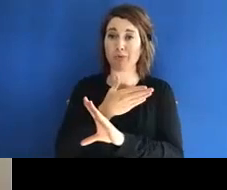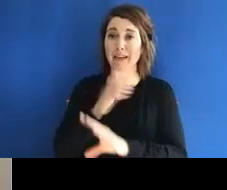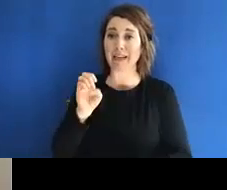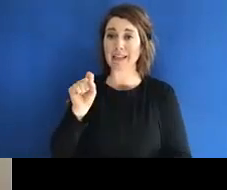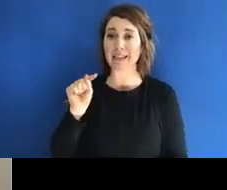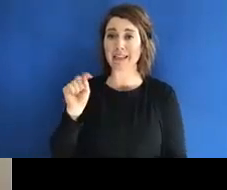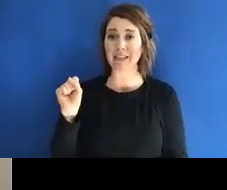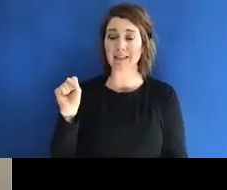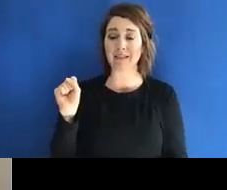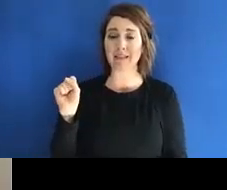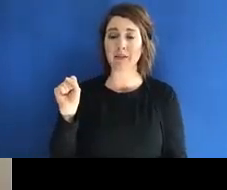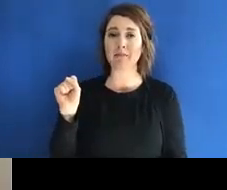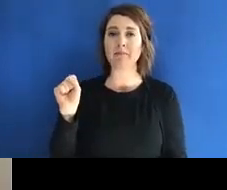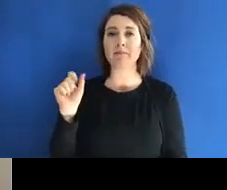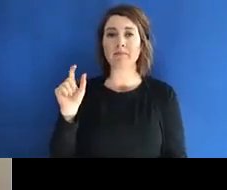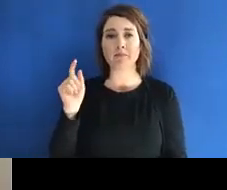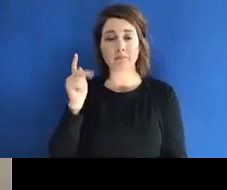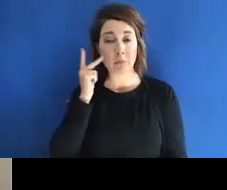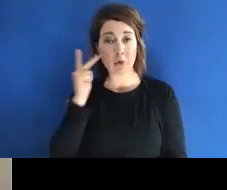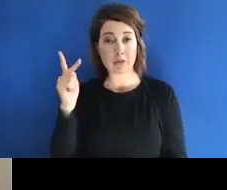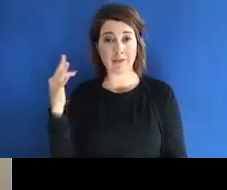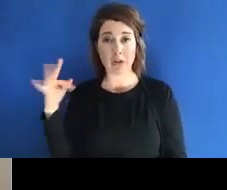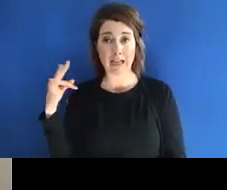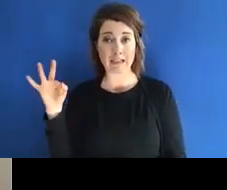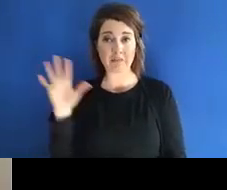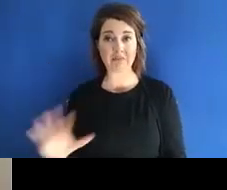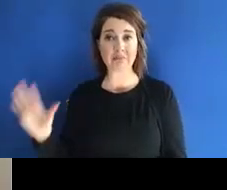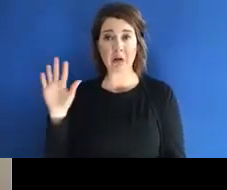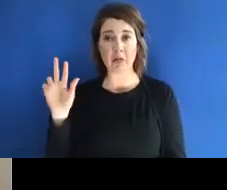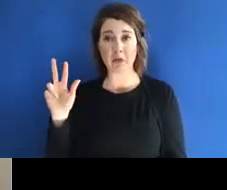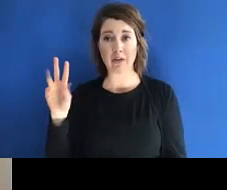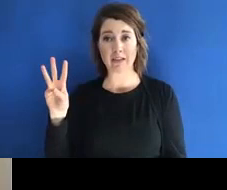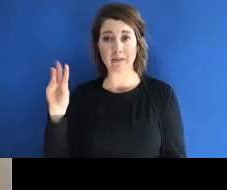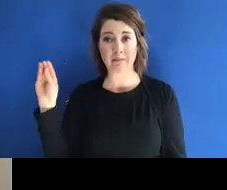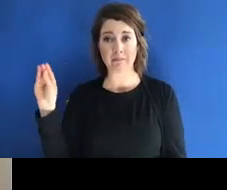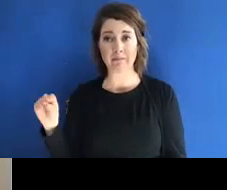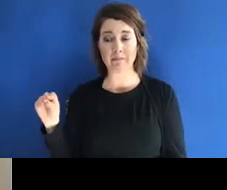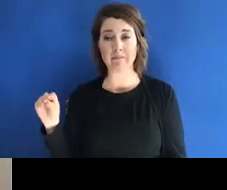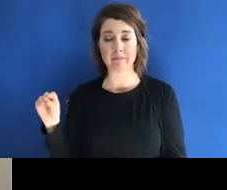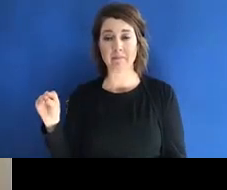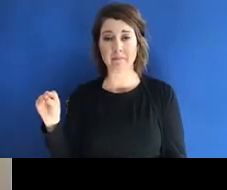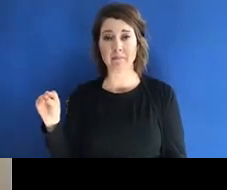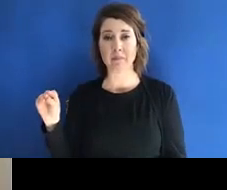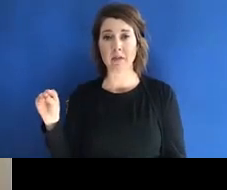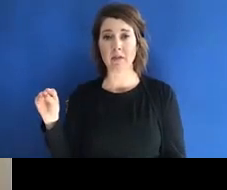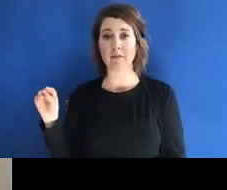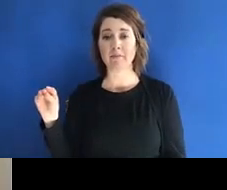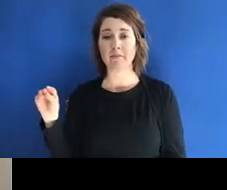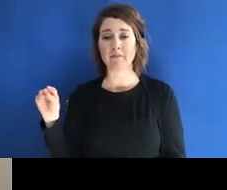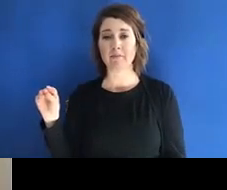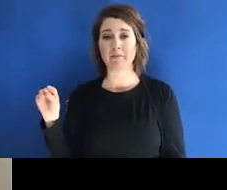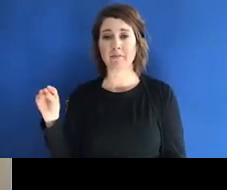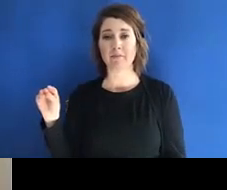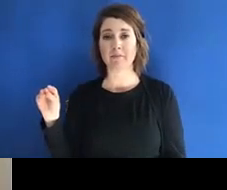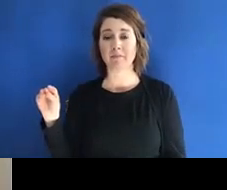that in program year 19, we're about 36% of the students with disabilities who were reported as being a